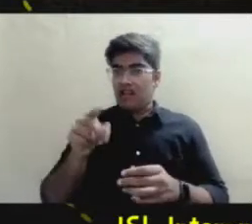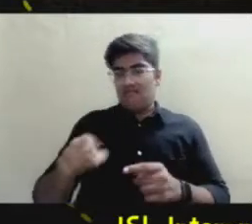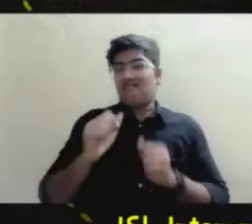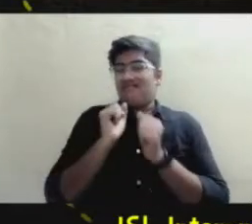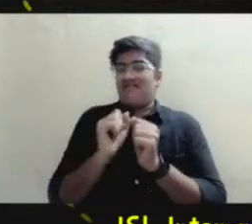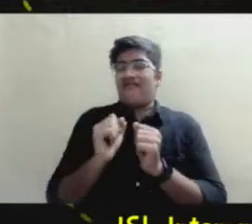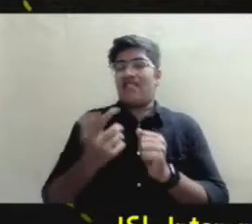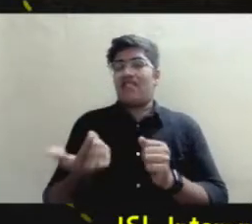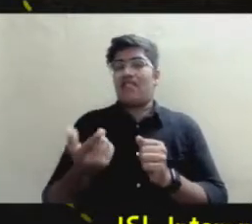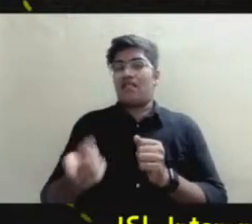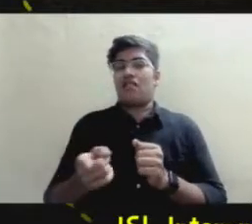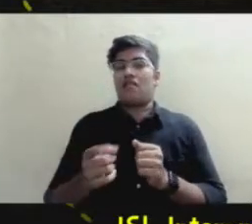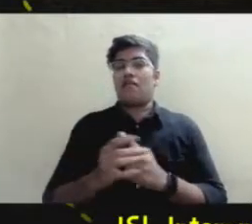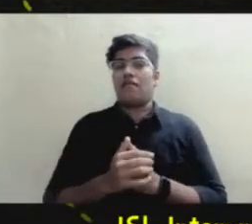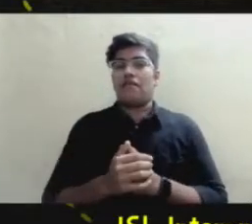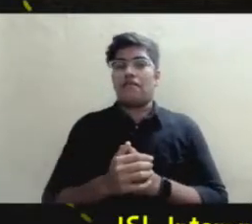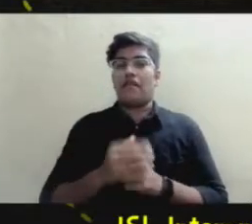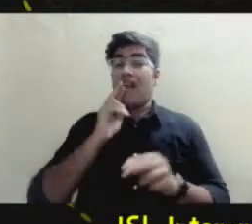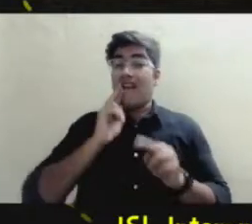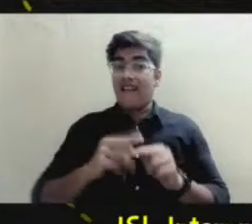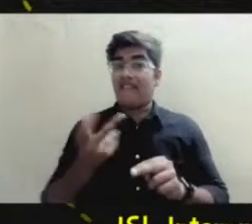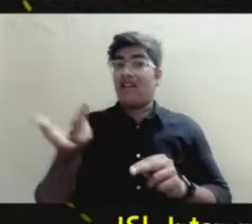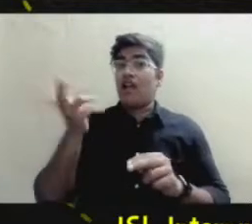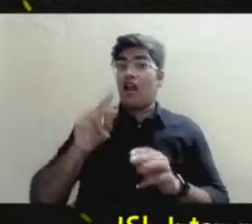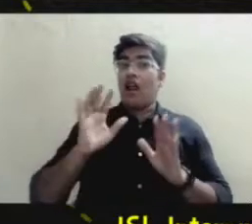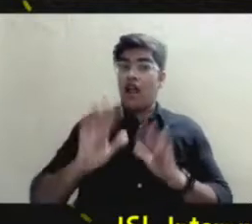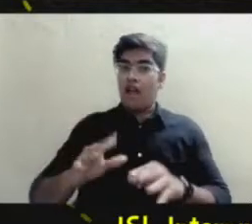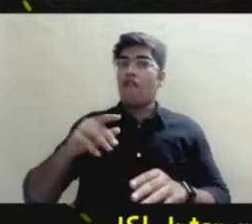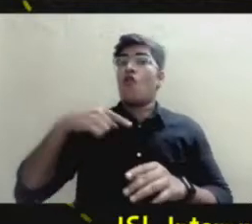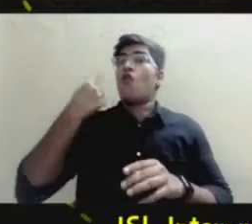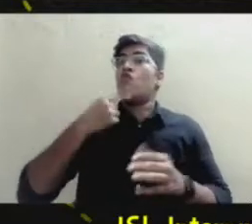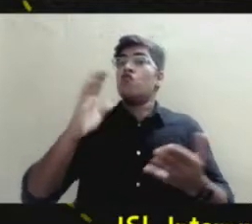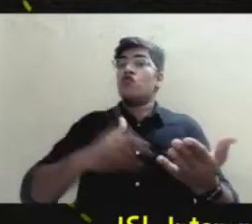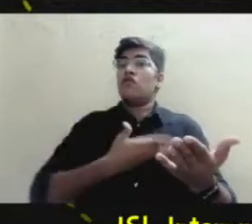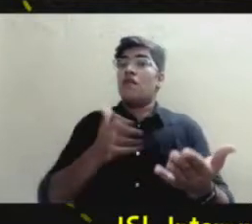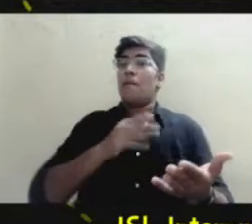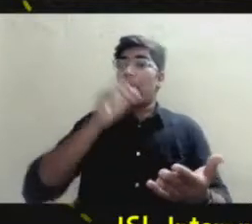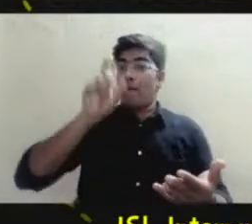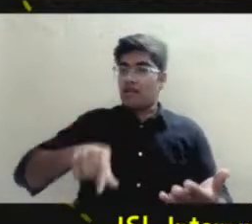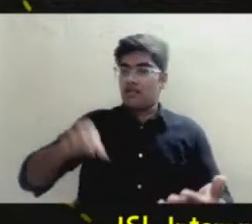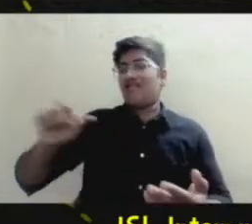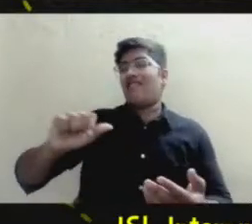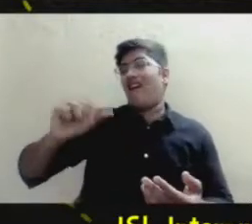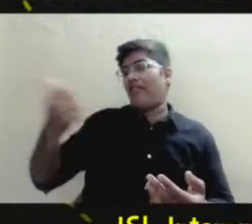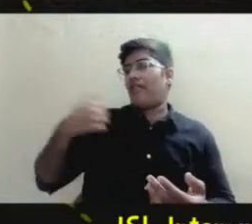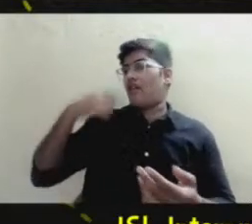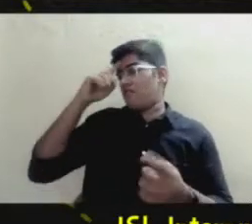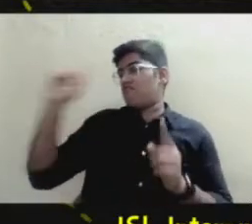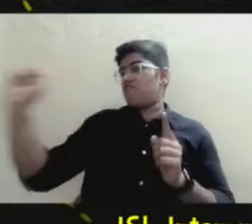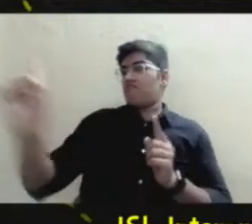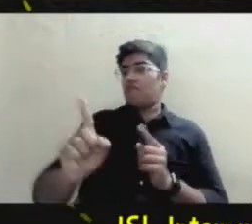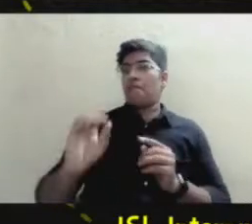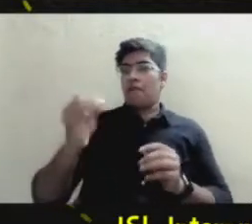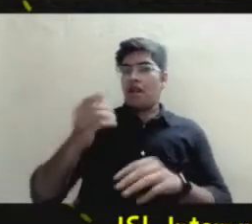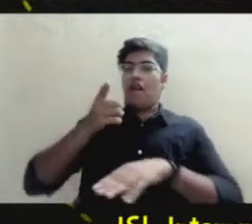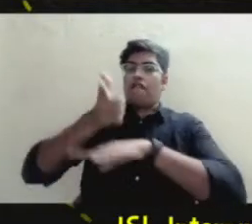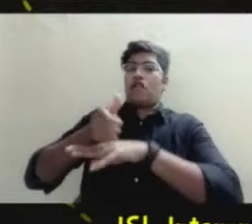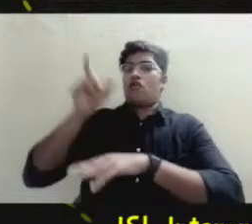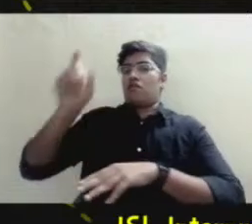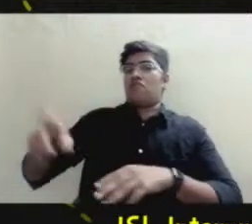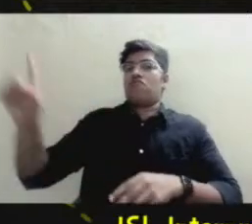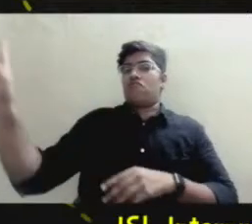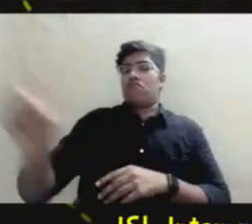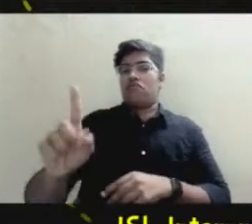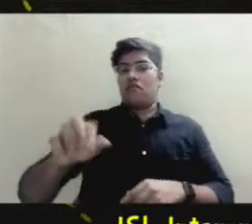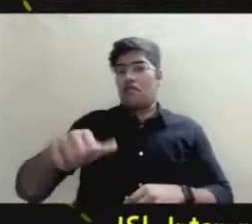is a sequel, perhaps it should have somebody else singing and somebody else in the video, and I